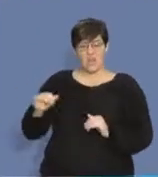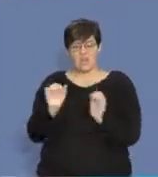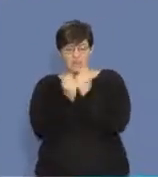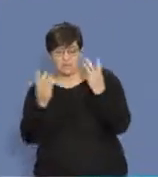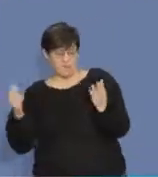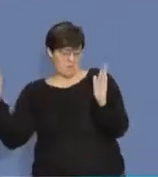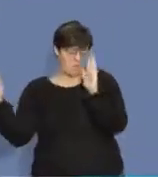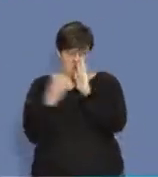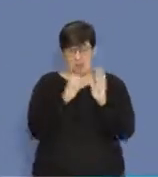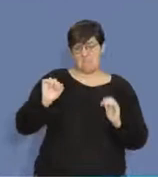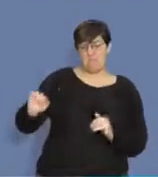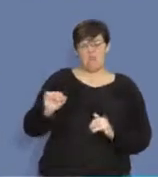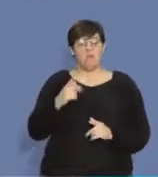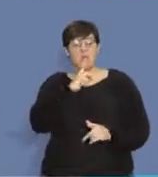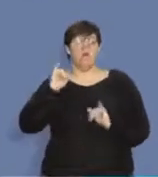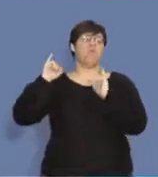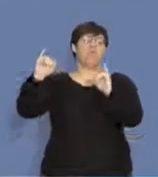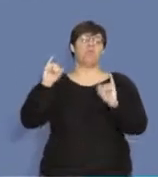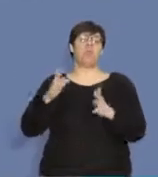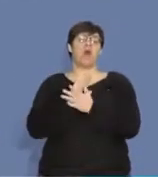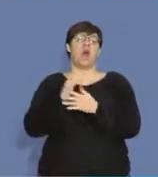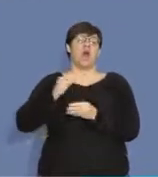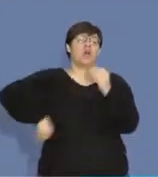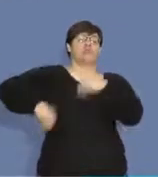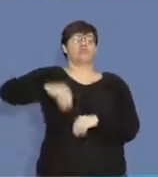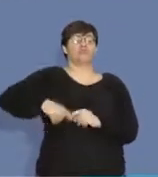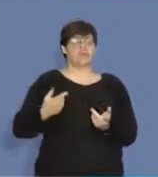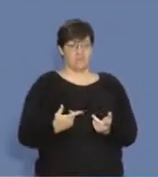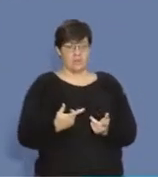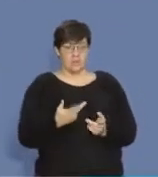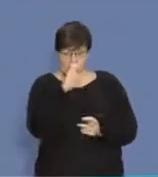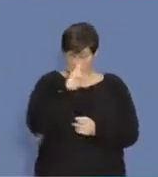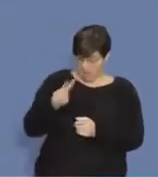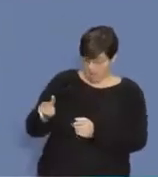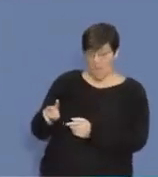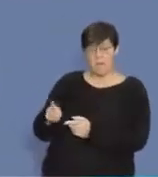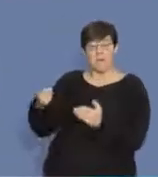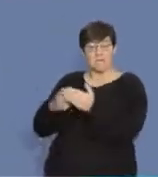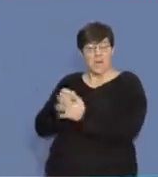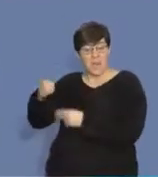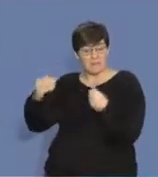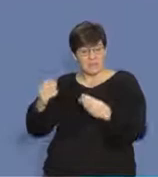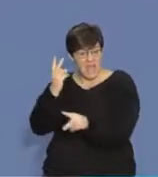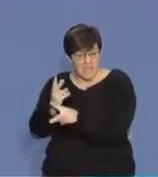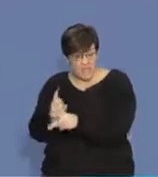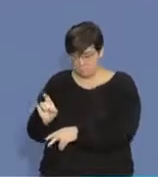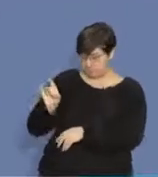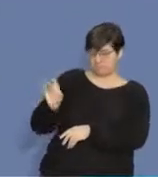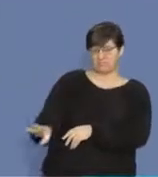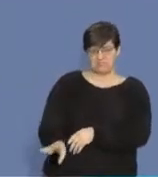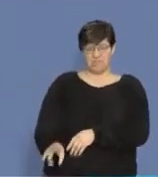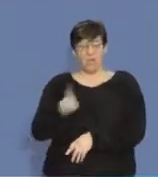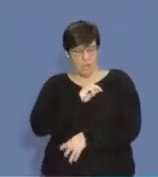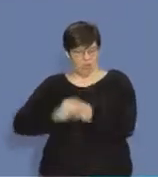We want to have that goodwill in the community where we are seen, not only seen, but we are an ethical business. And that is